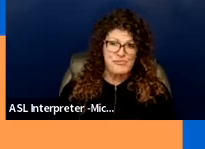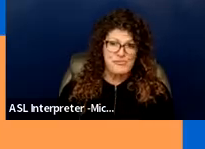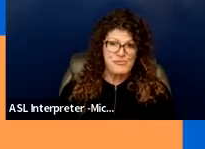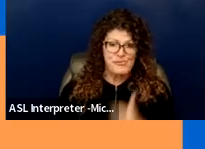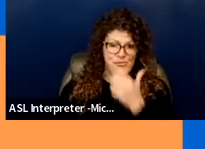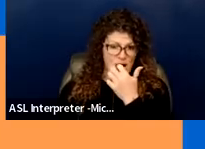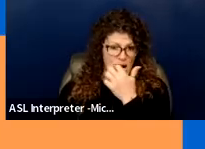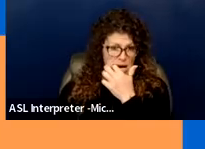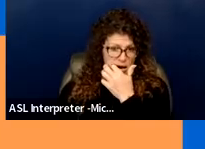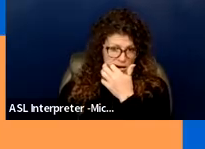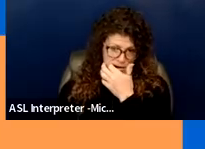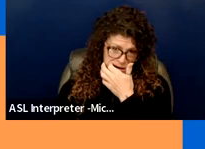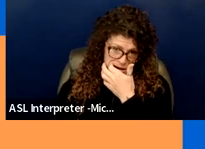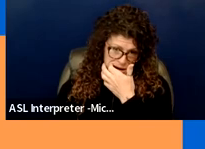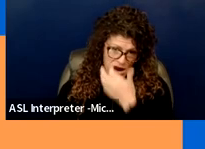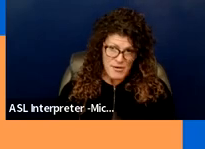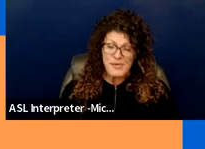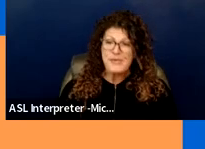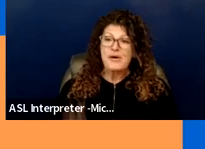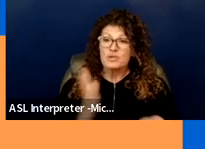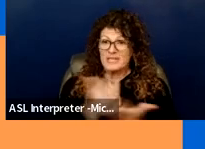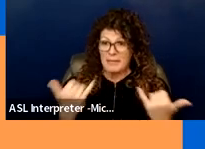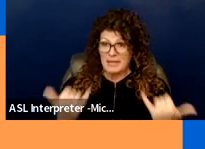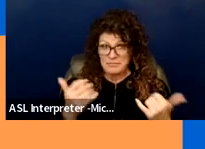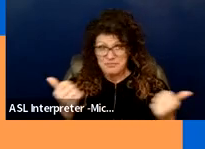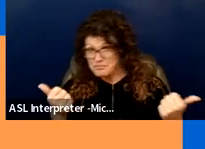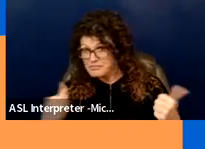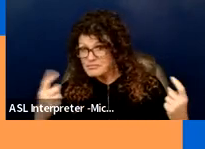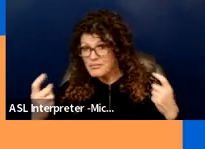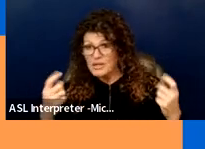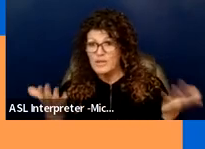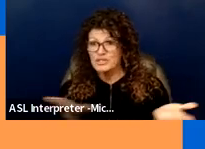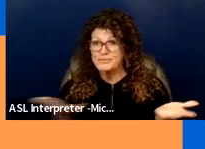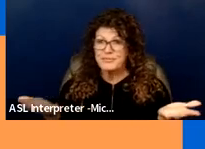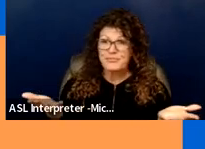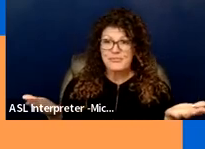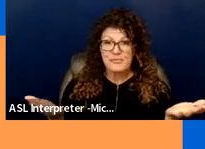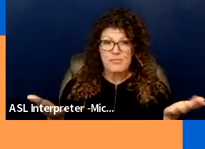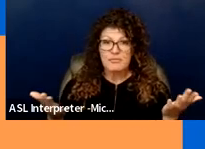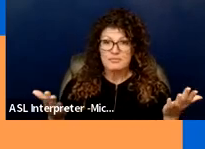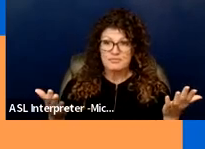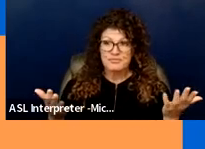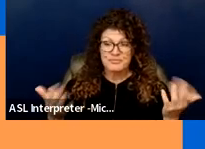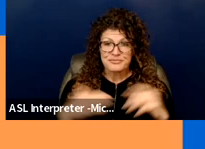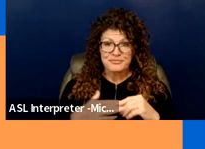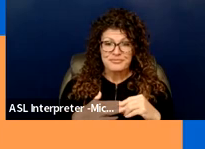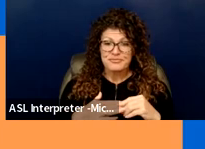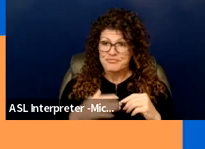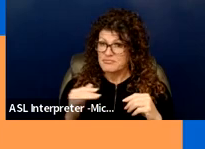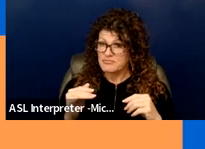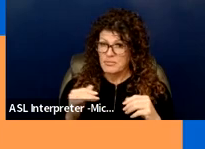So I'll stop there, but happy to answer any questions, and I'll definitely tag in some of my colleagues if there's